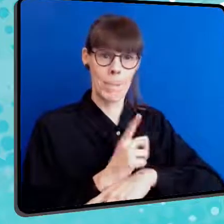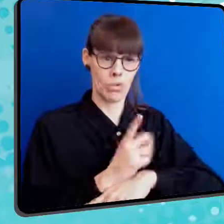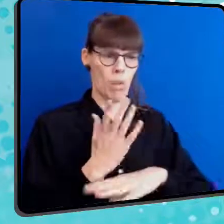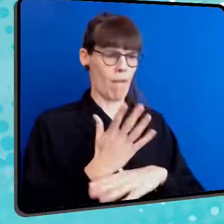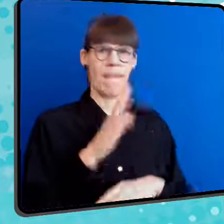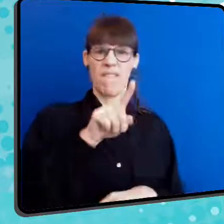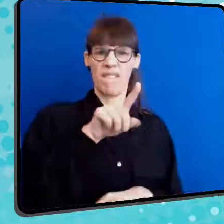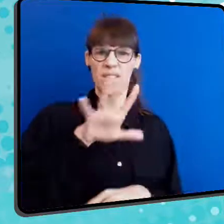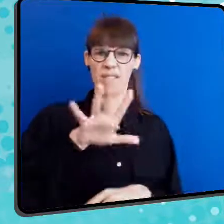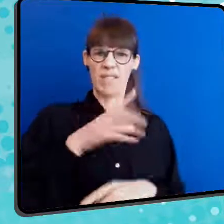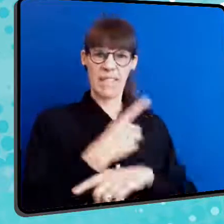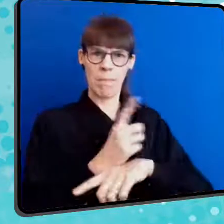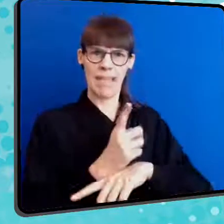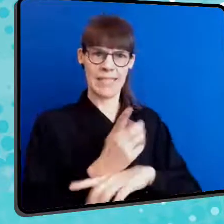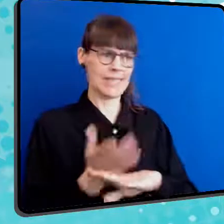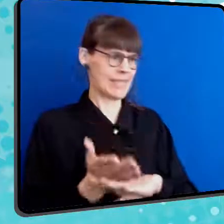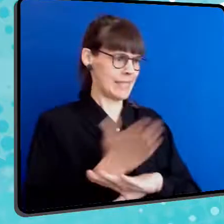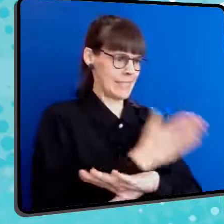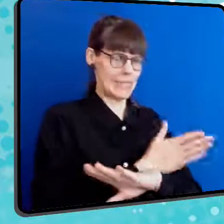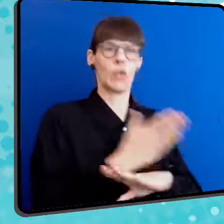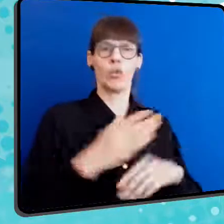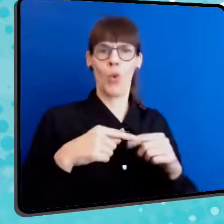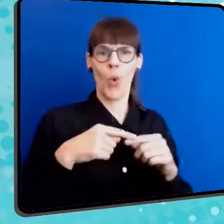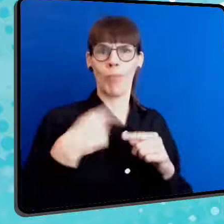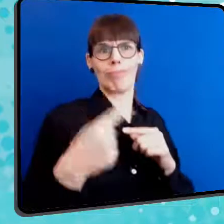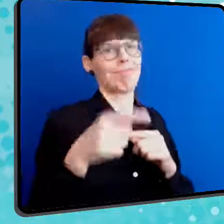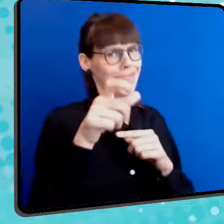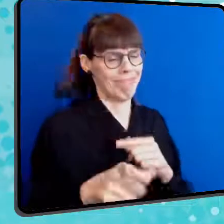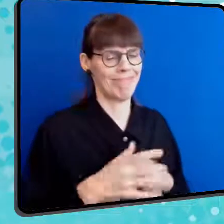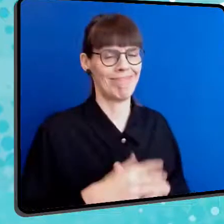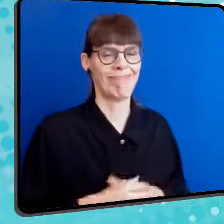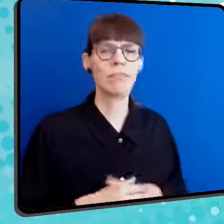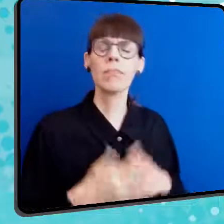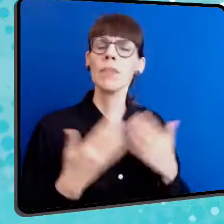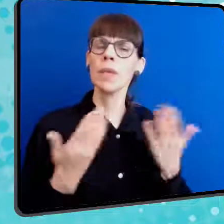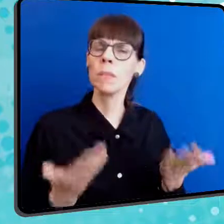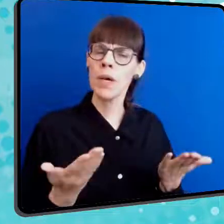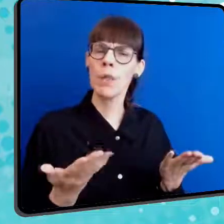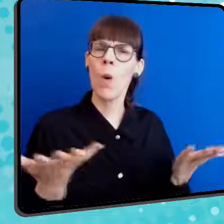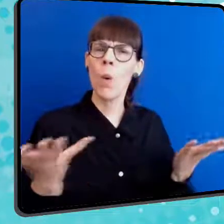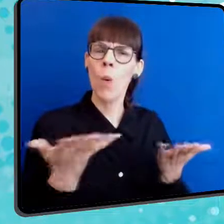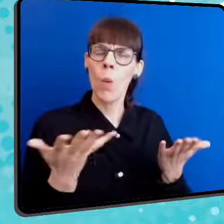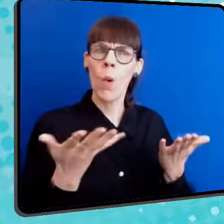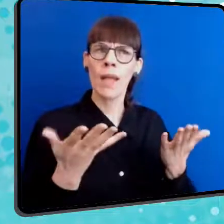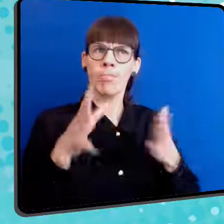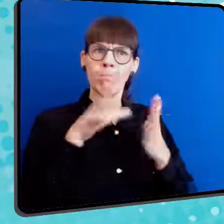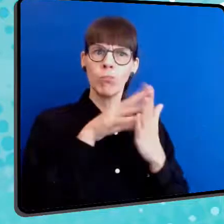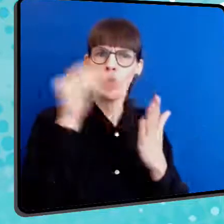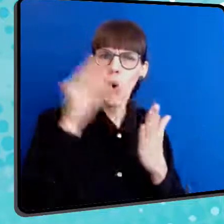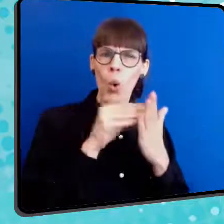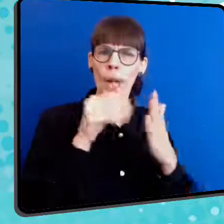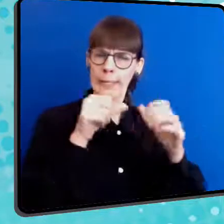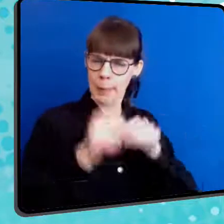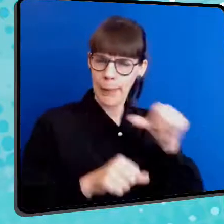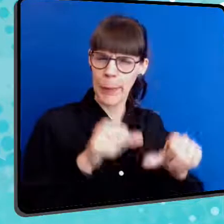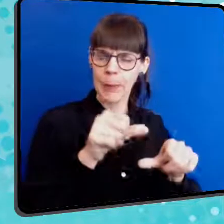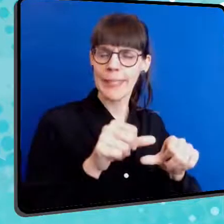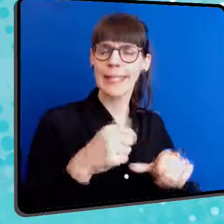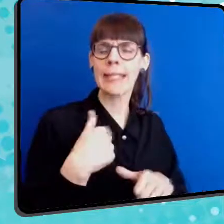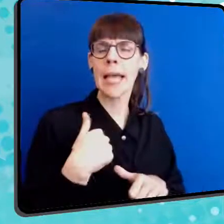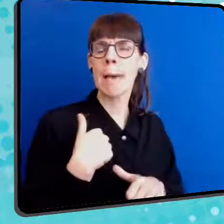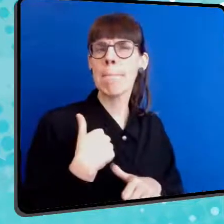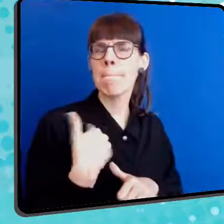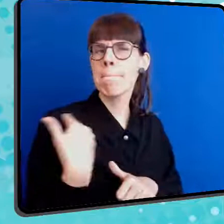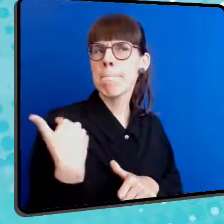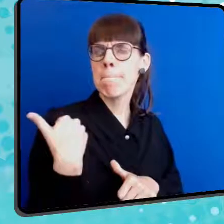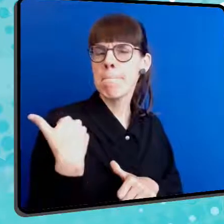questions with you. What's your learning process? I've found picking up new technologies.